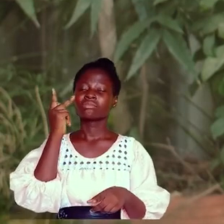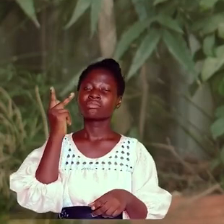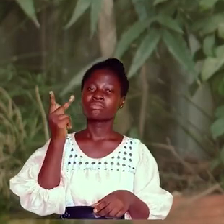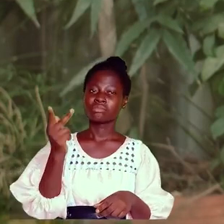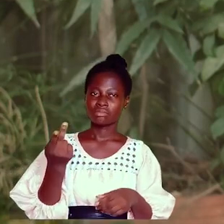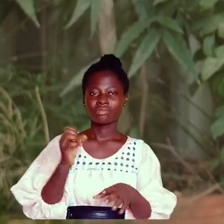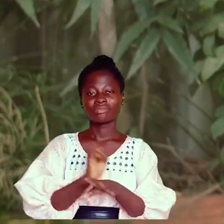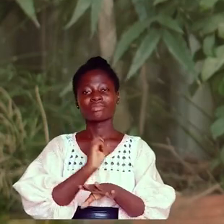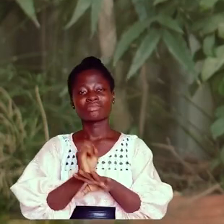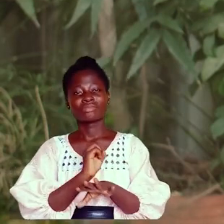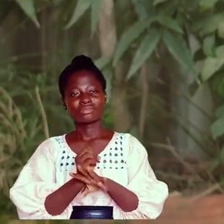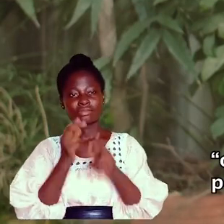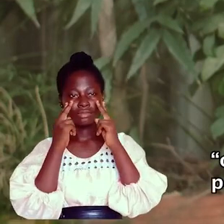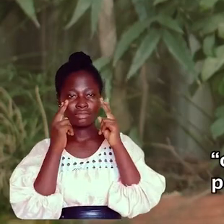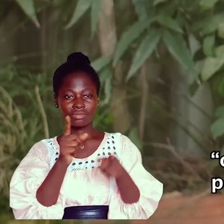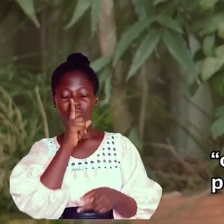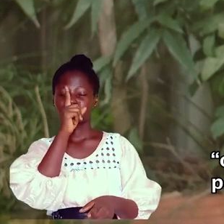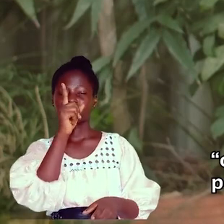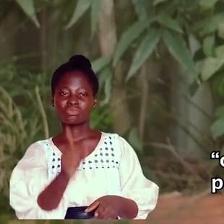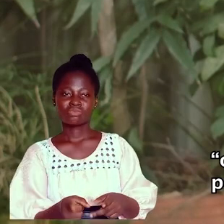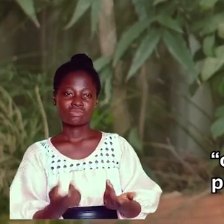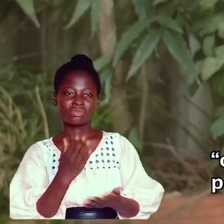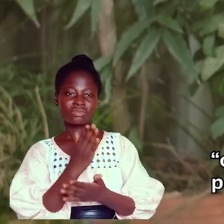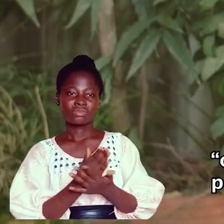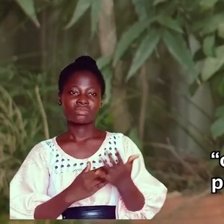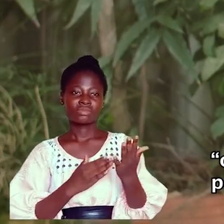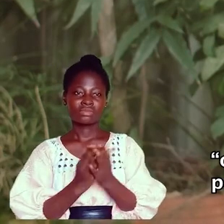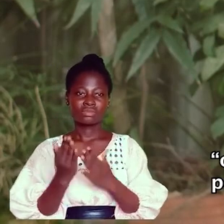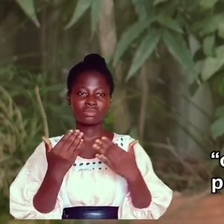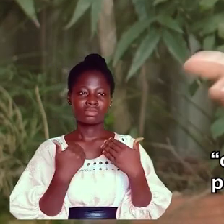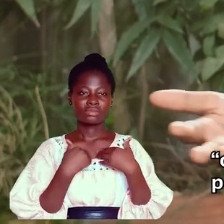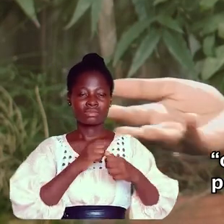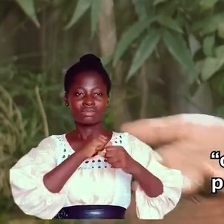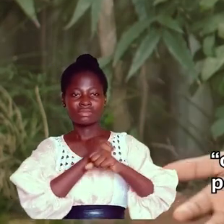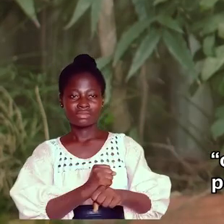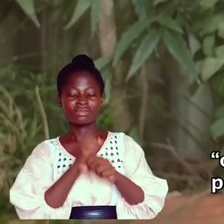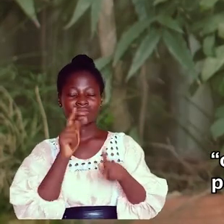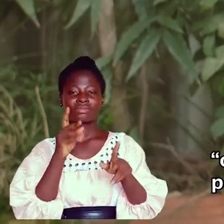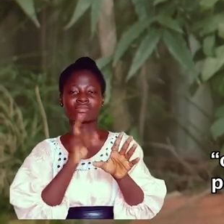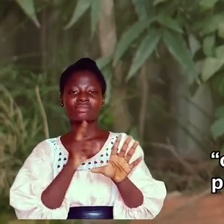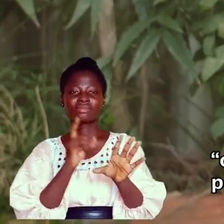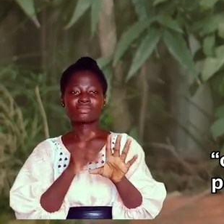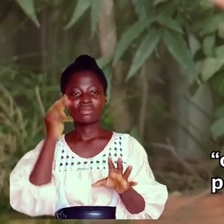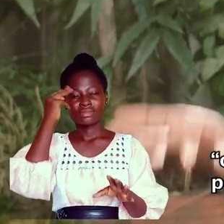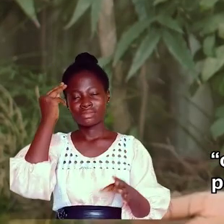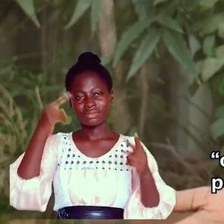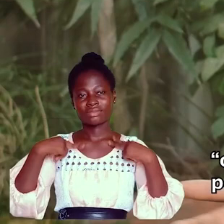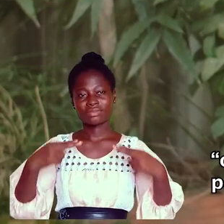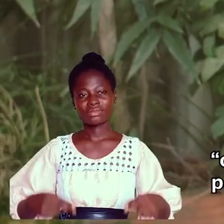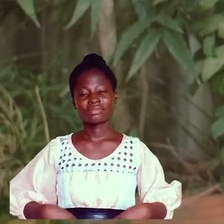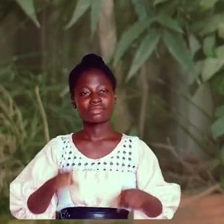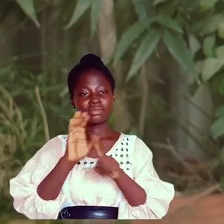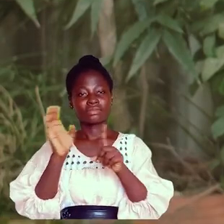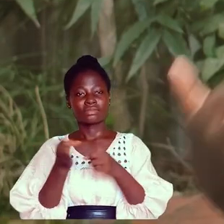realize that, even employers, they will realize that, oh, so really there are some rights there to protect people with disabilities and mental